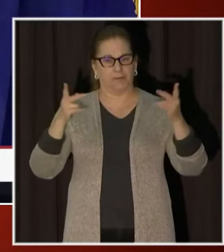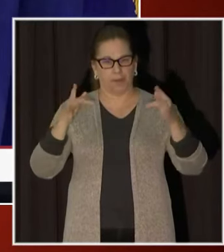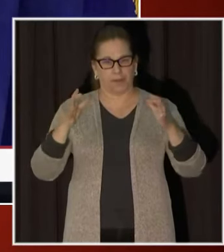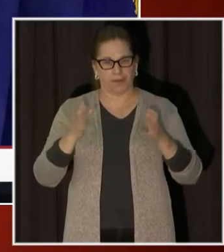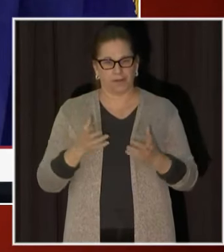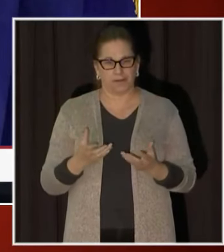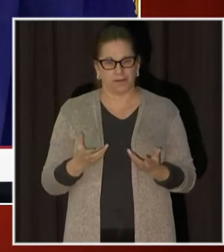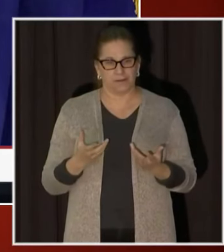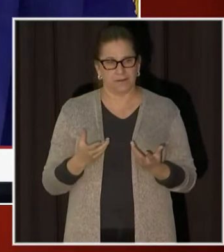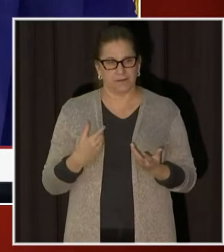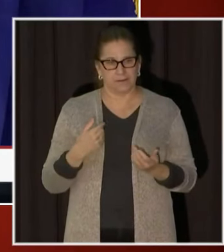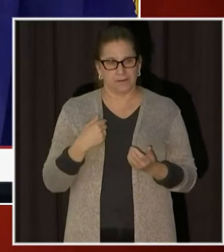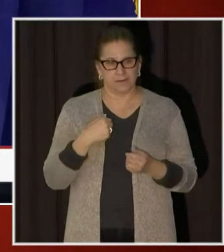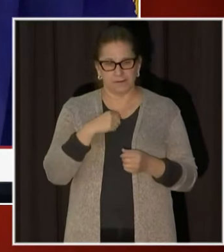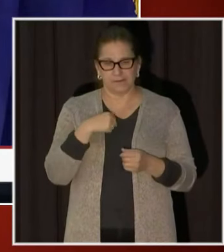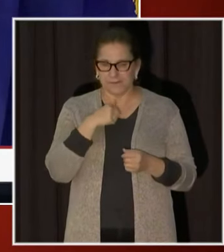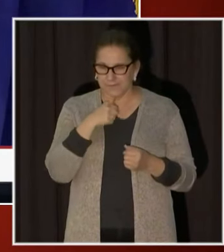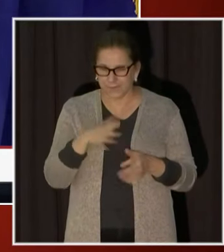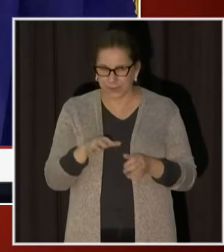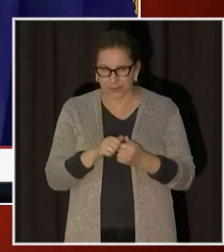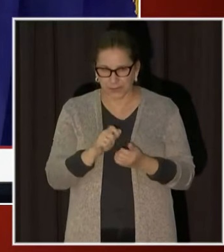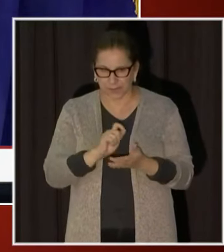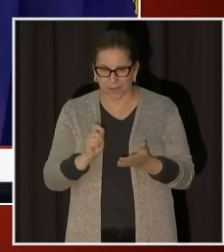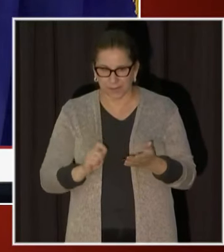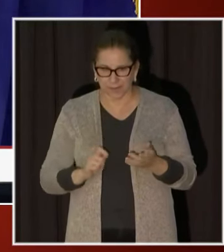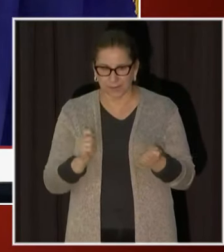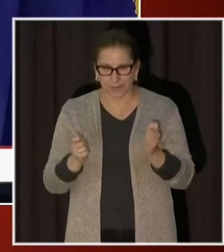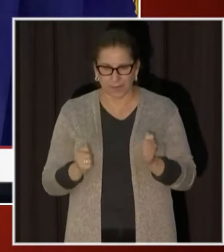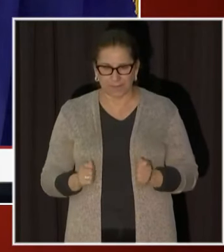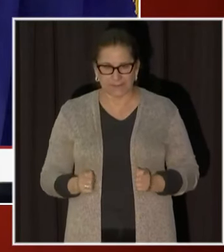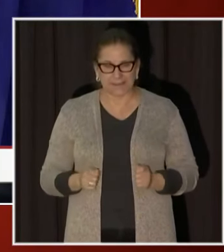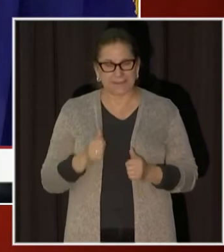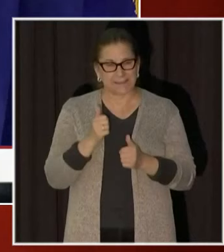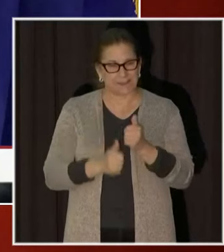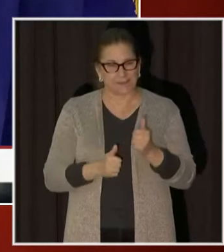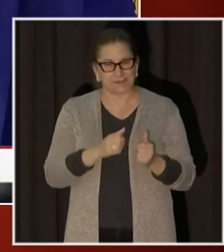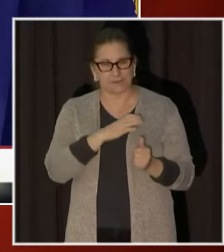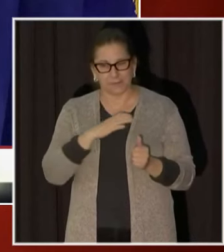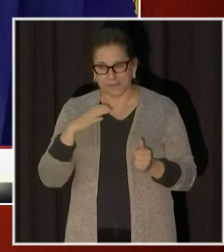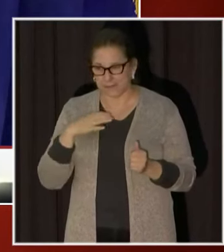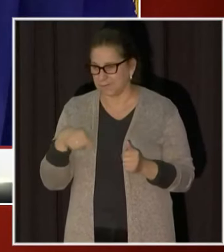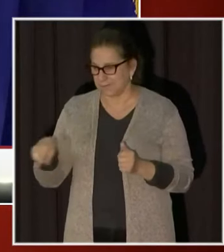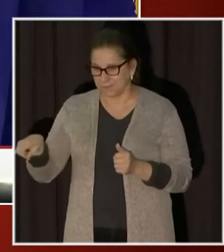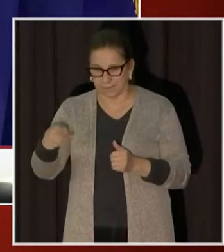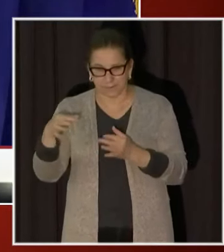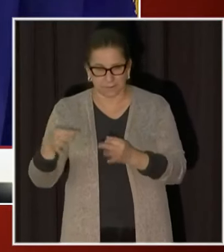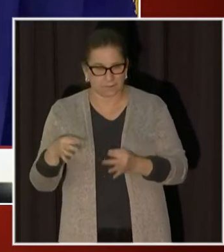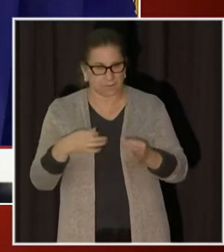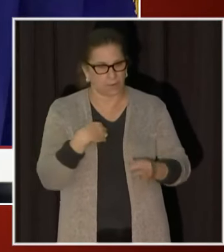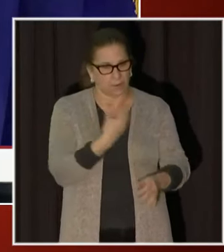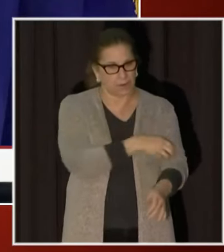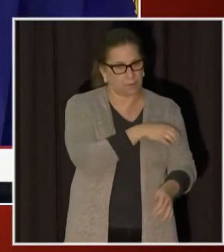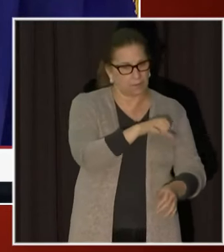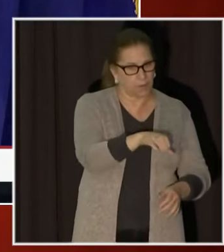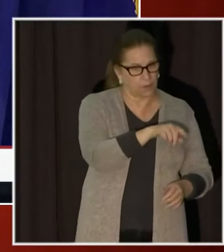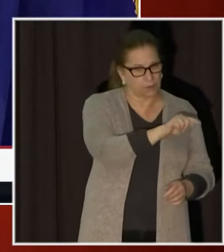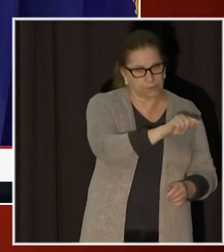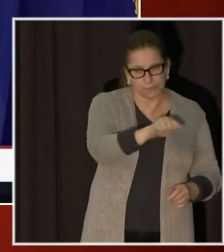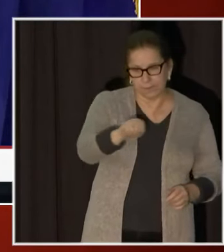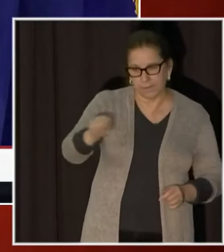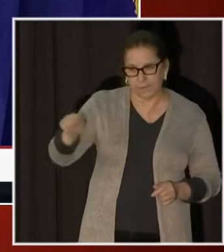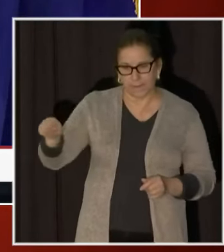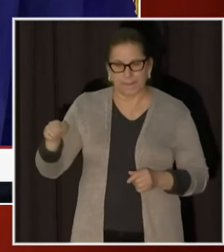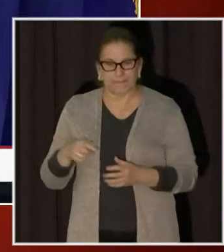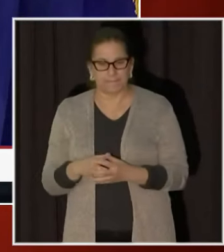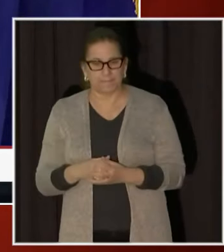writing, and we also have given every committee the ability for individuals to call a phone number and leave